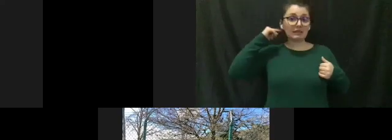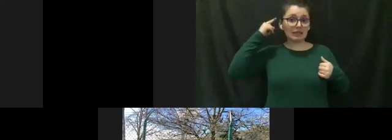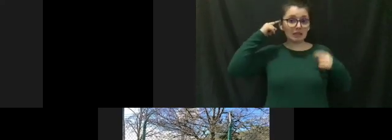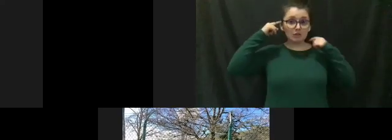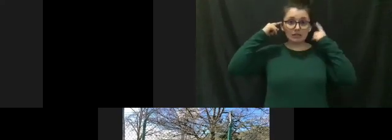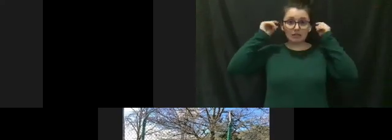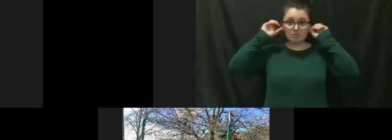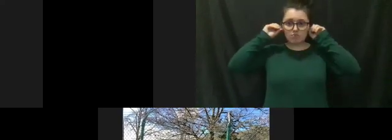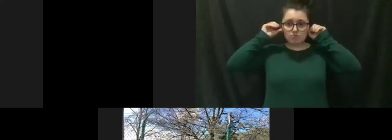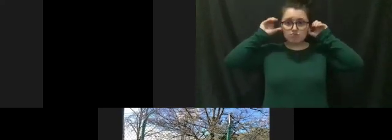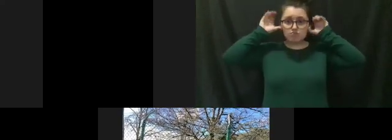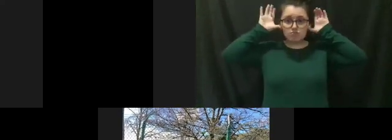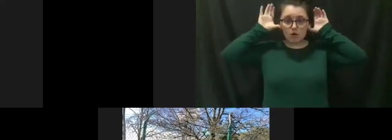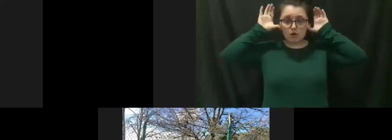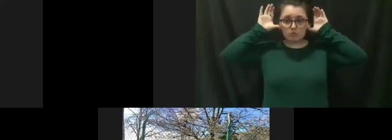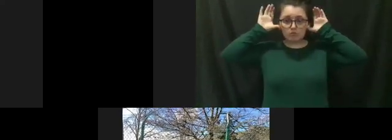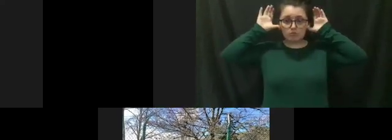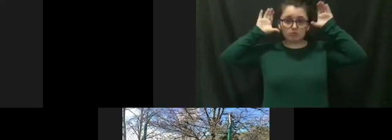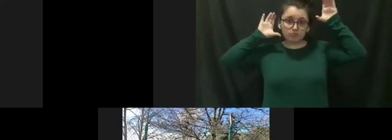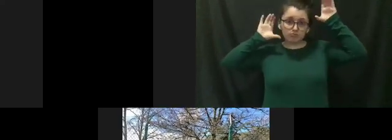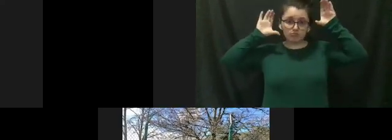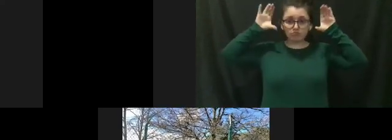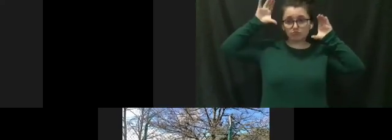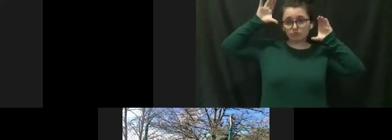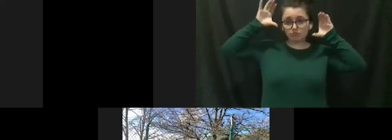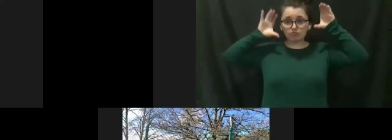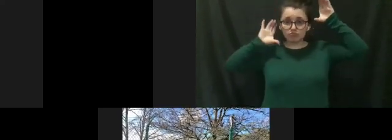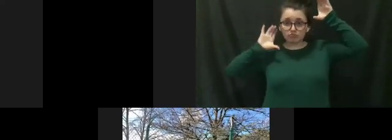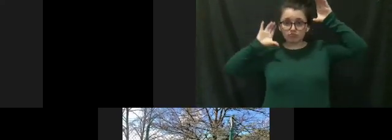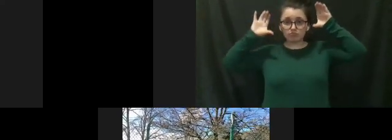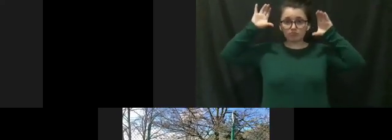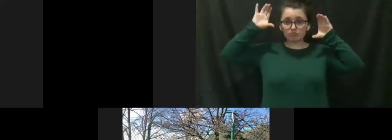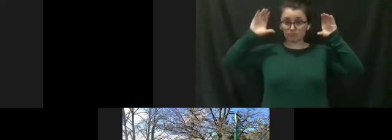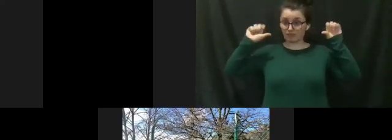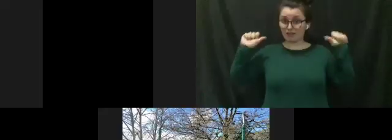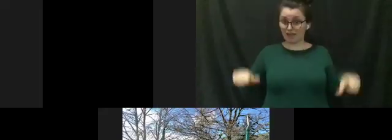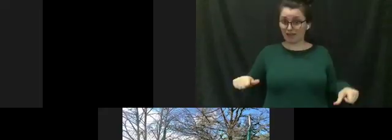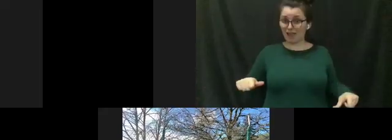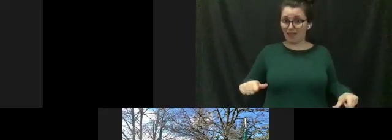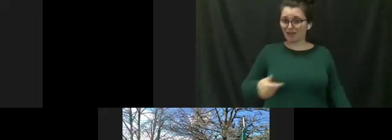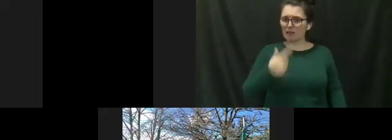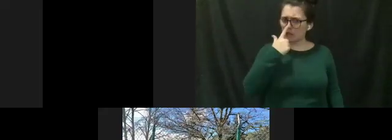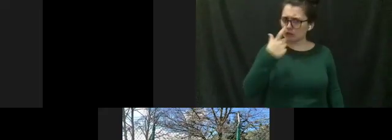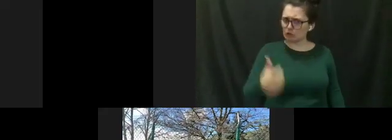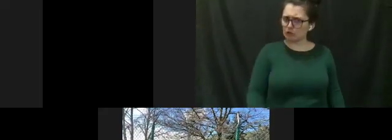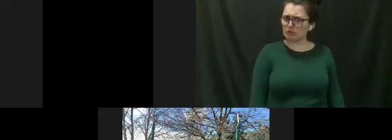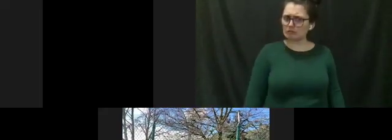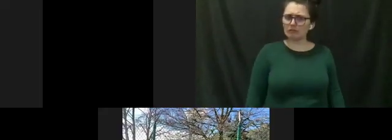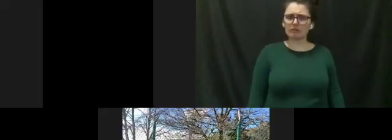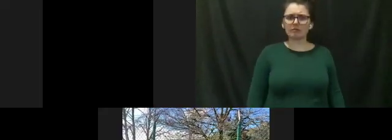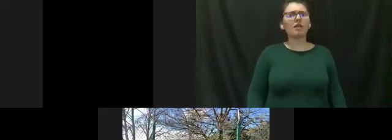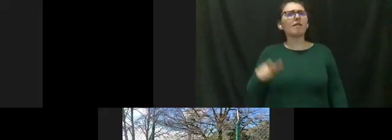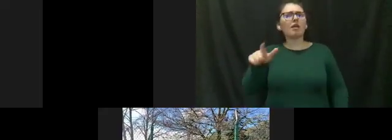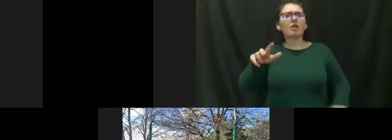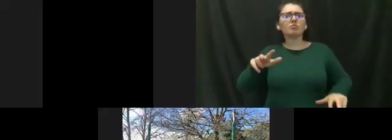actually move independently of each other. So one can move one way and the other one can move the other way. Oh wow. Which is really That interesting. is cool. And when they walk, they kind of walk almost